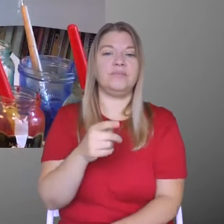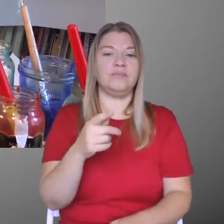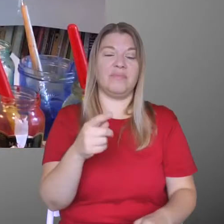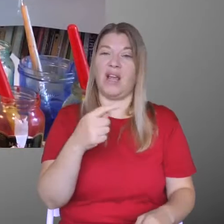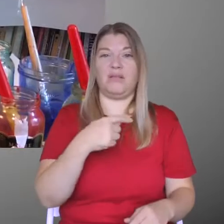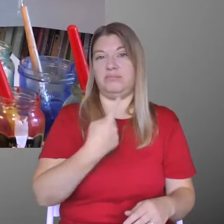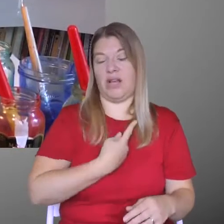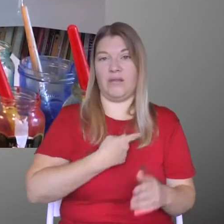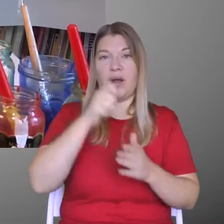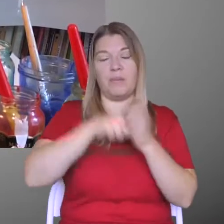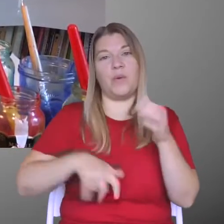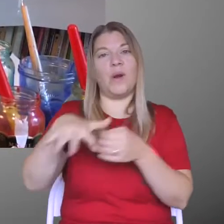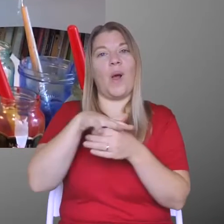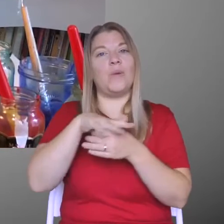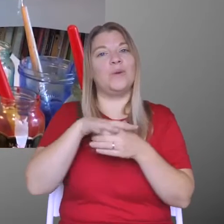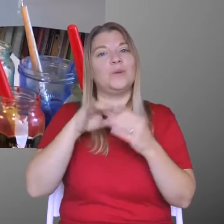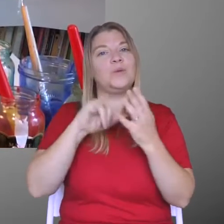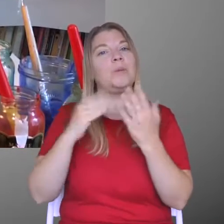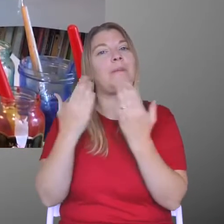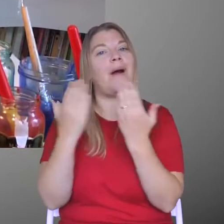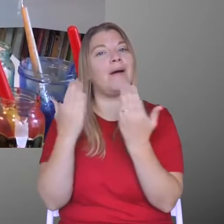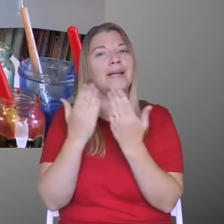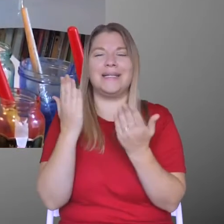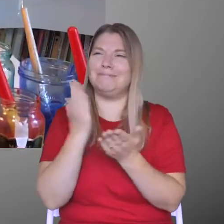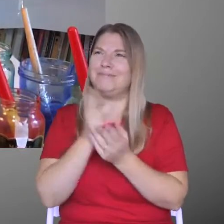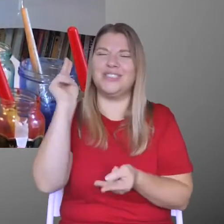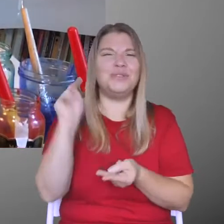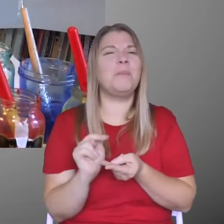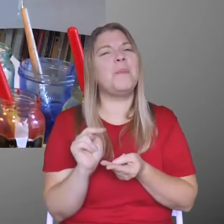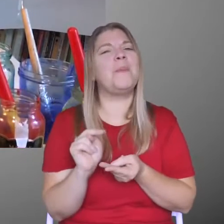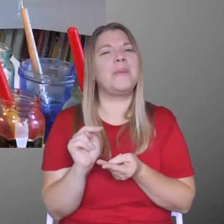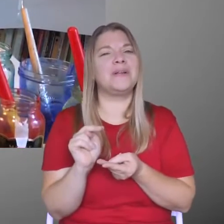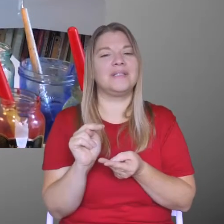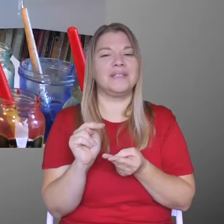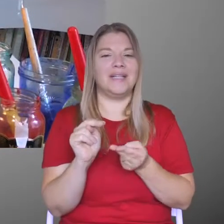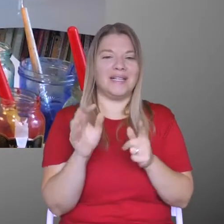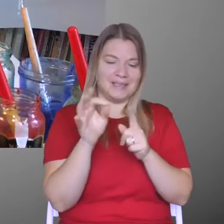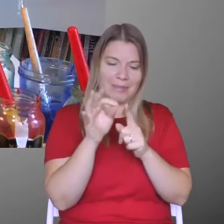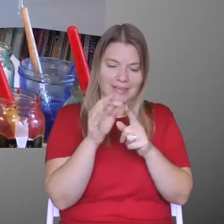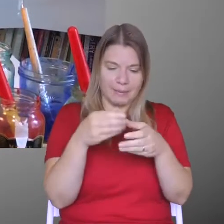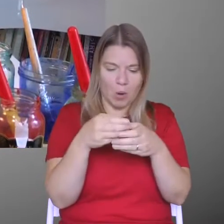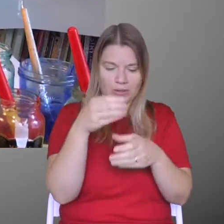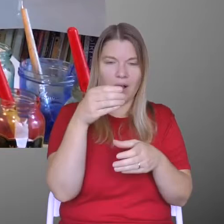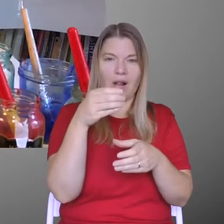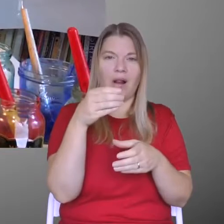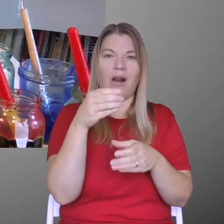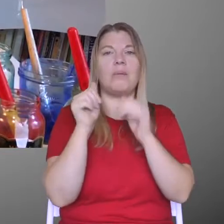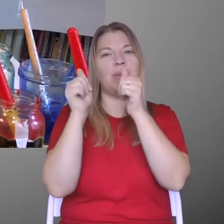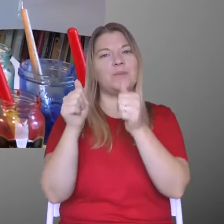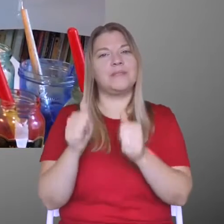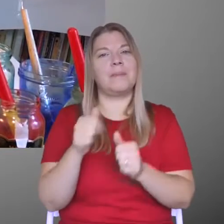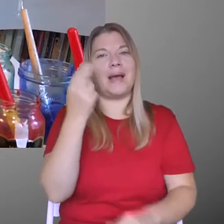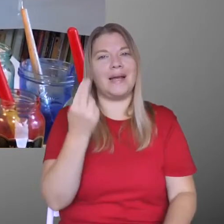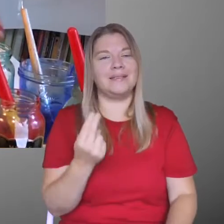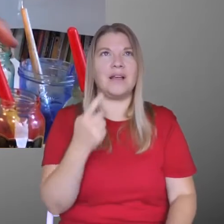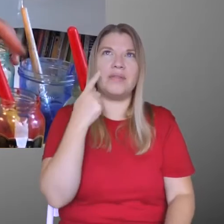at my local supermarket. It's very inexpensive. It's a small plastic bottle of poster paint. I think they cost